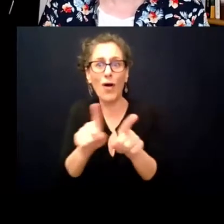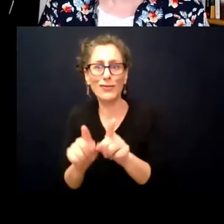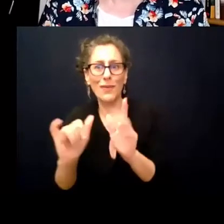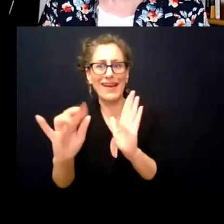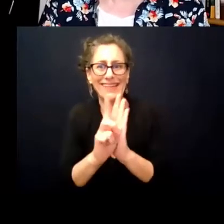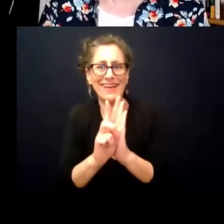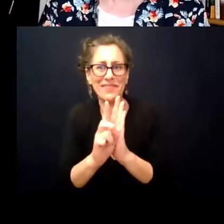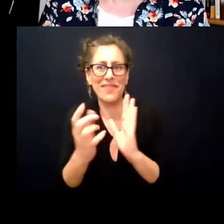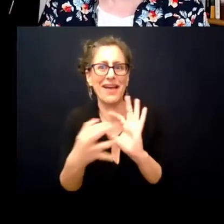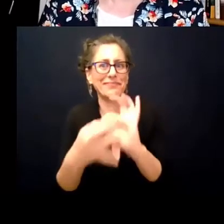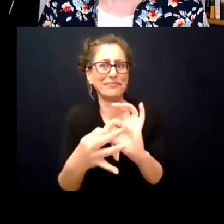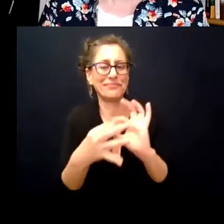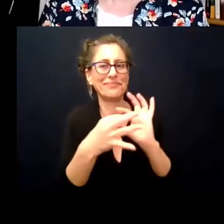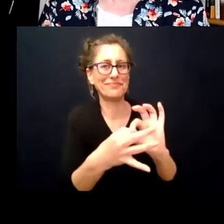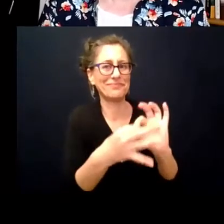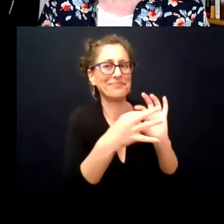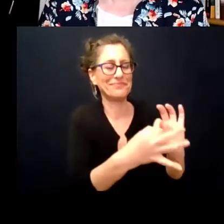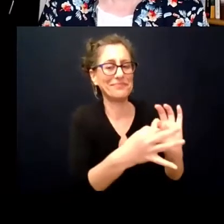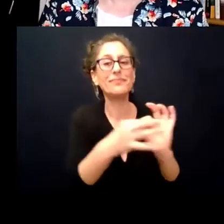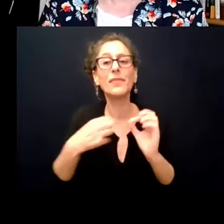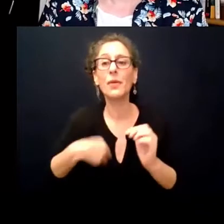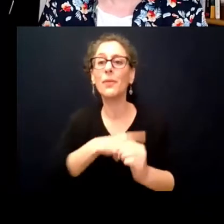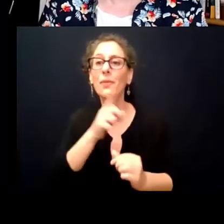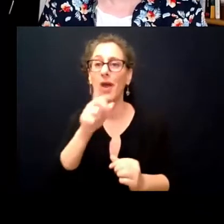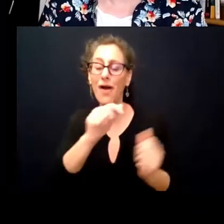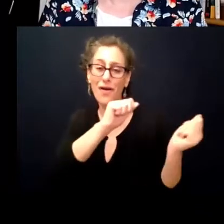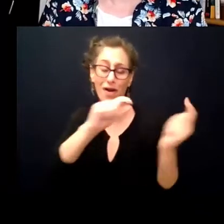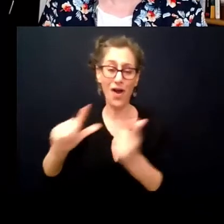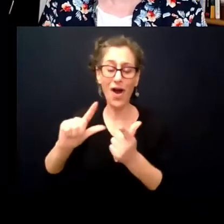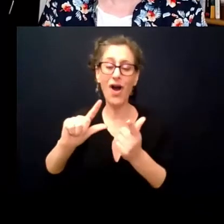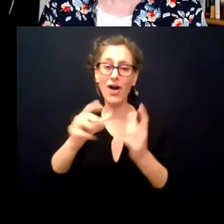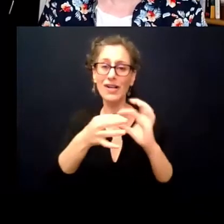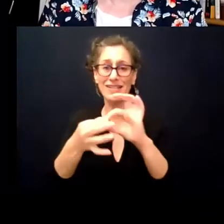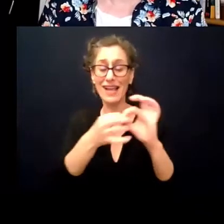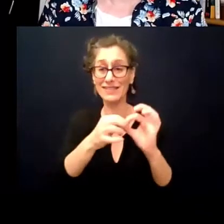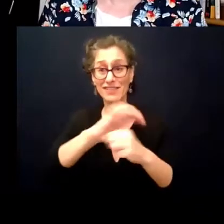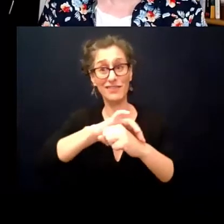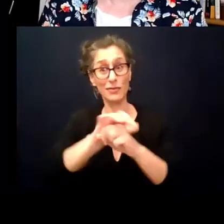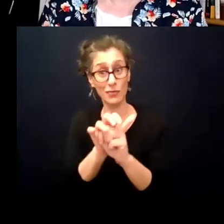I think that we are all connected. If COVID has taught us nothing else,